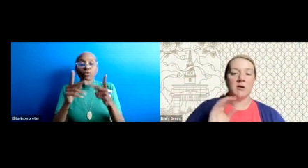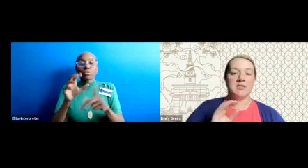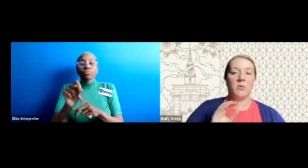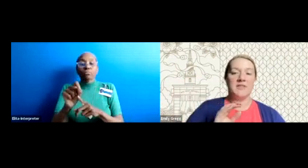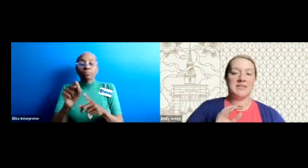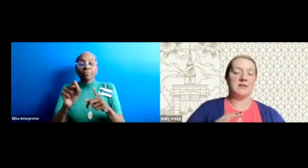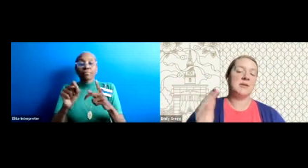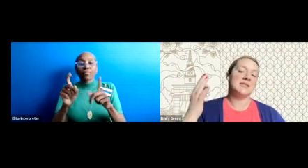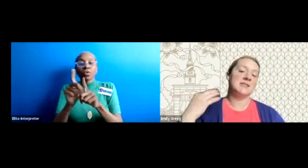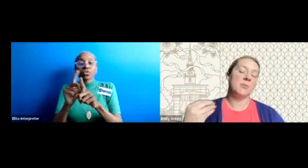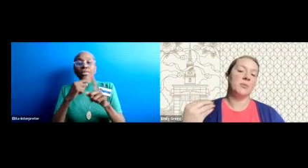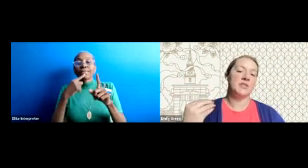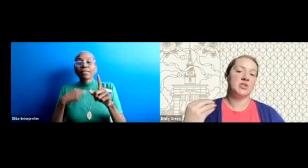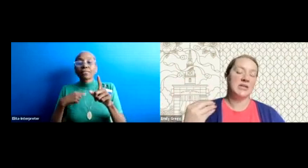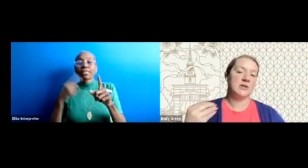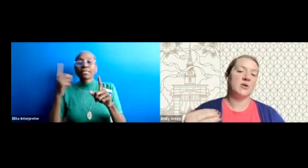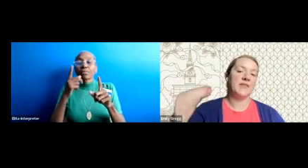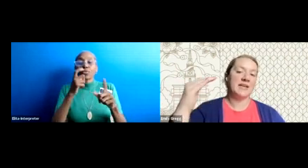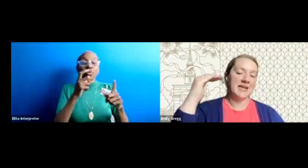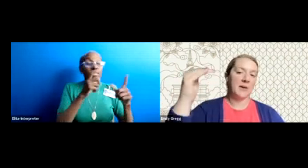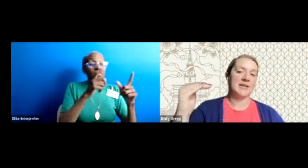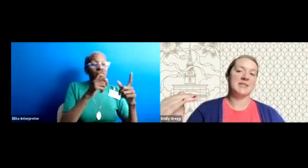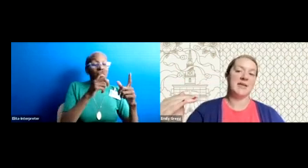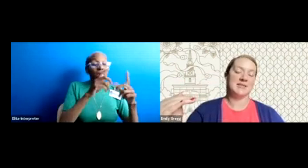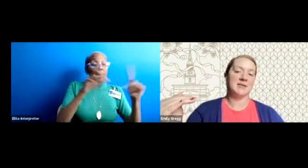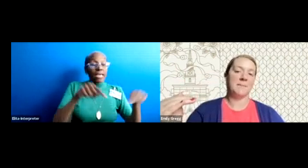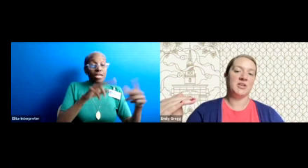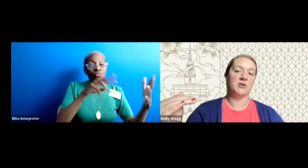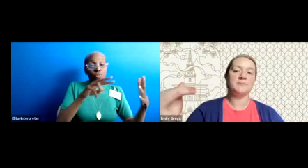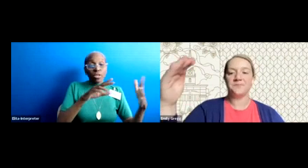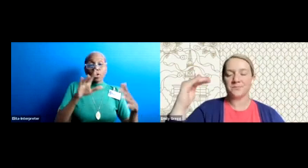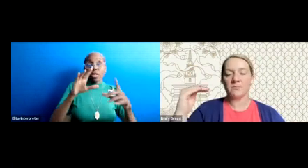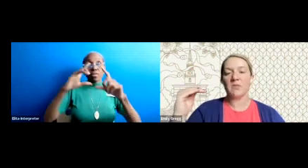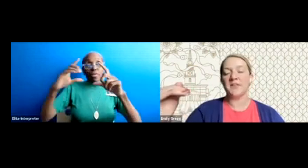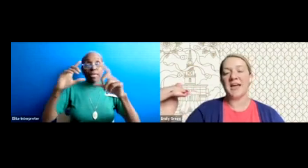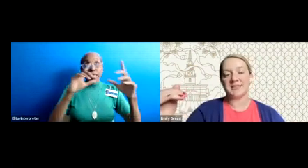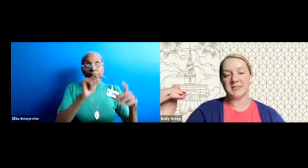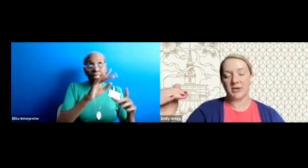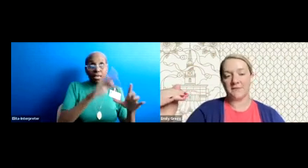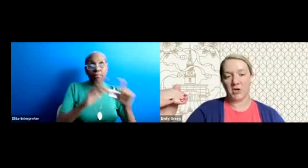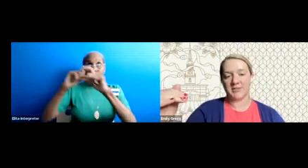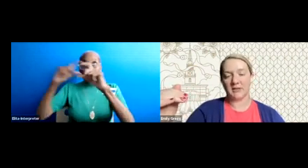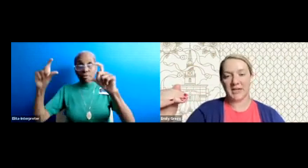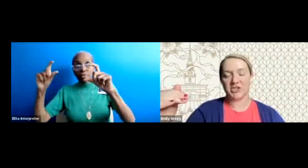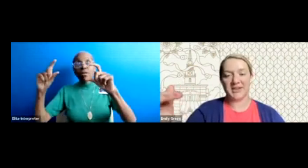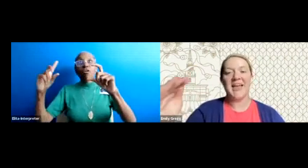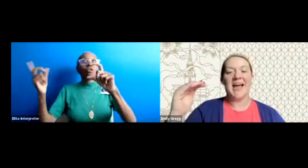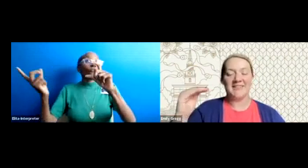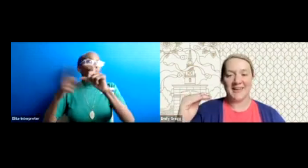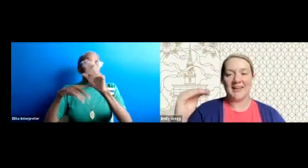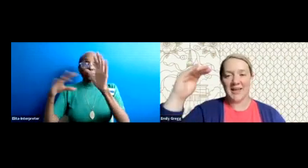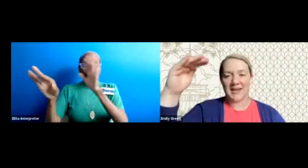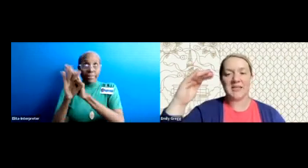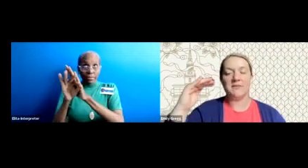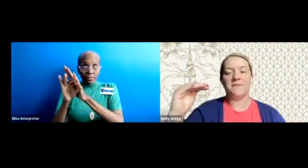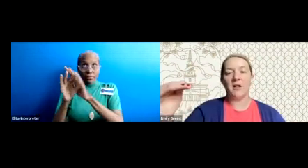And then also what that tells me is that someone with a screen reader, when they tab into that submenu, that's their first selection.